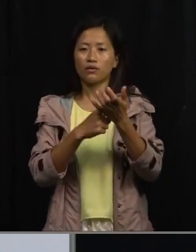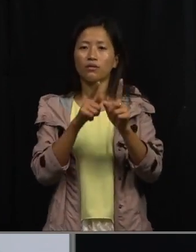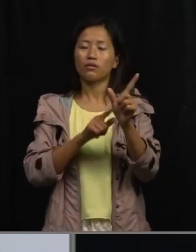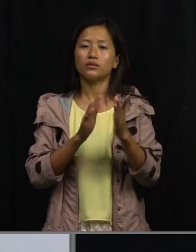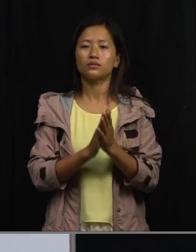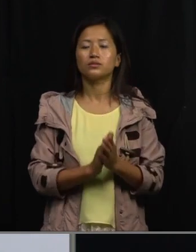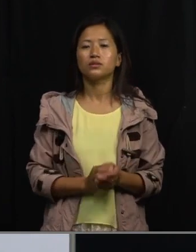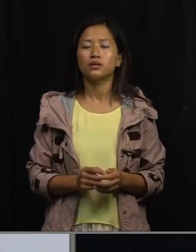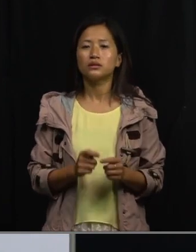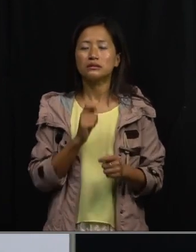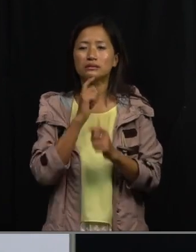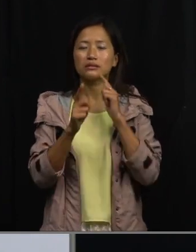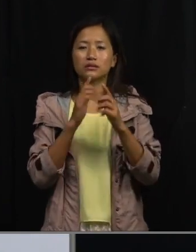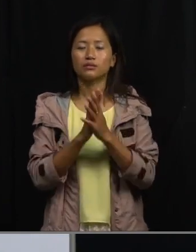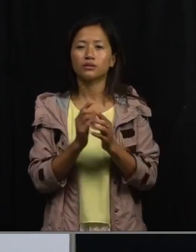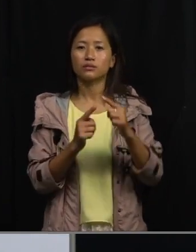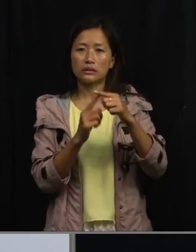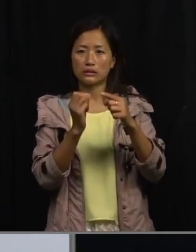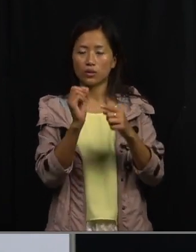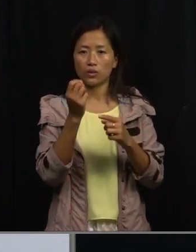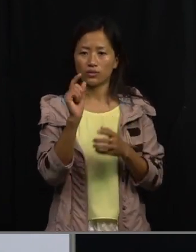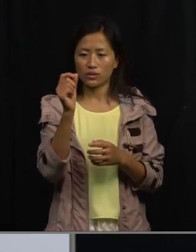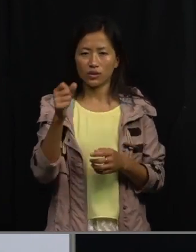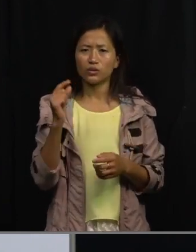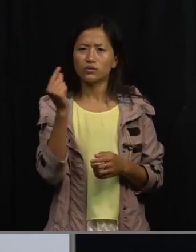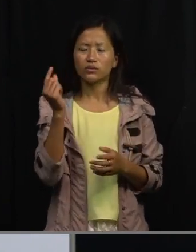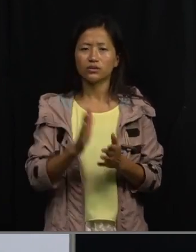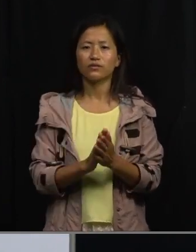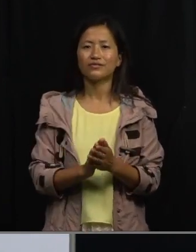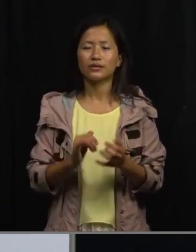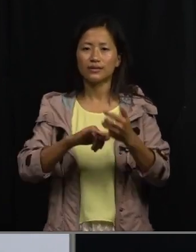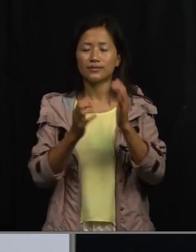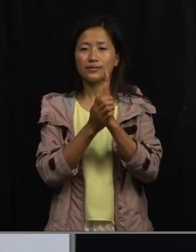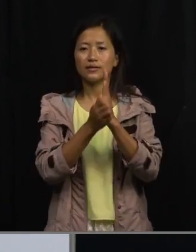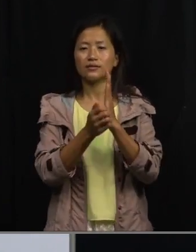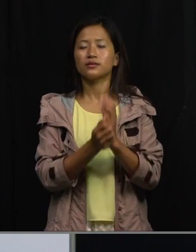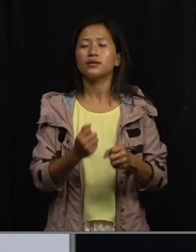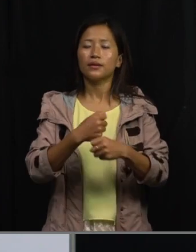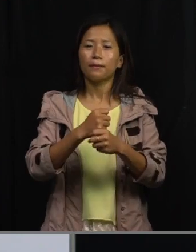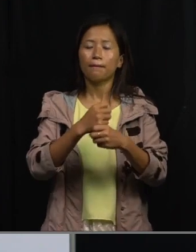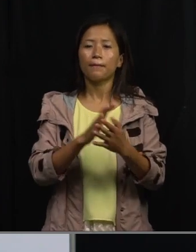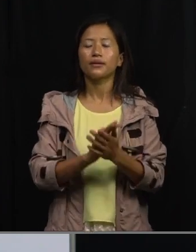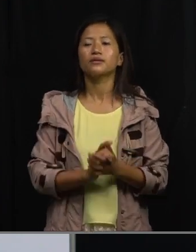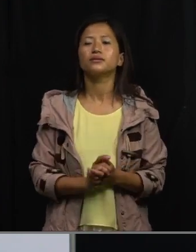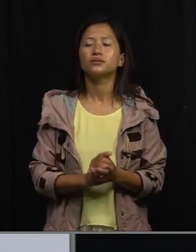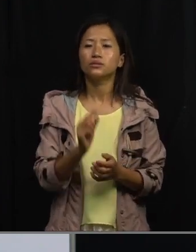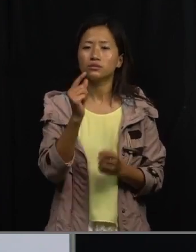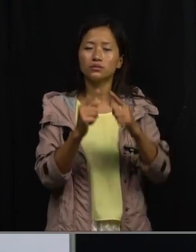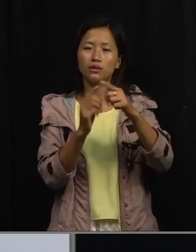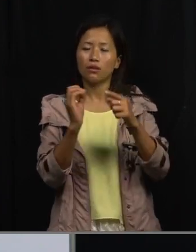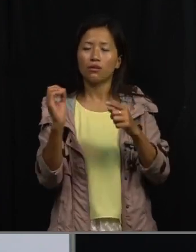their tools. The early men, they were very skilled in tool making, and their tools and